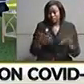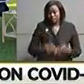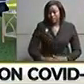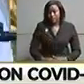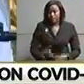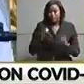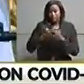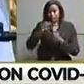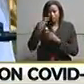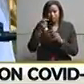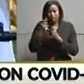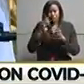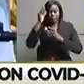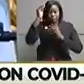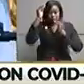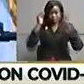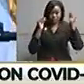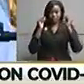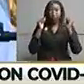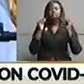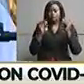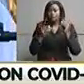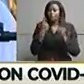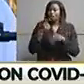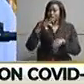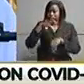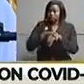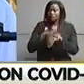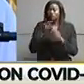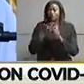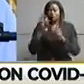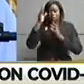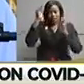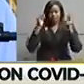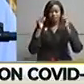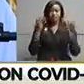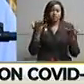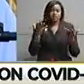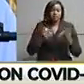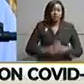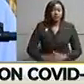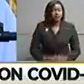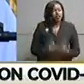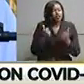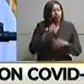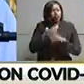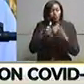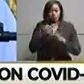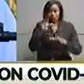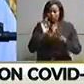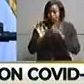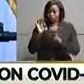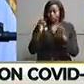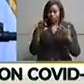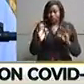Makindi. One of them has been identified in Makindi. So they have been identified. But that